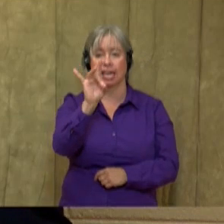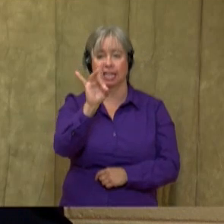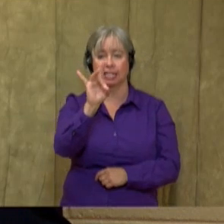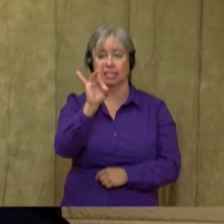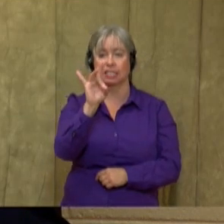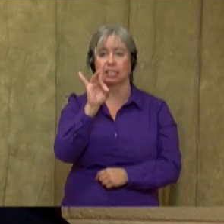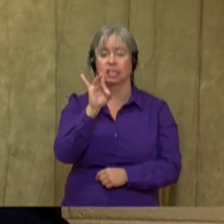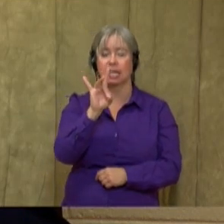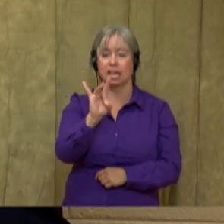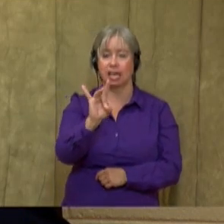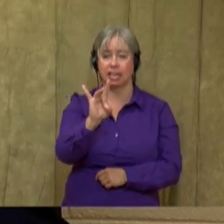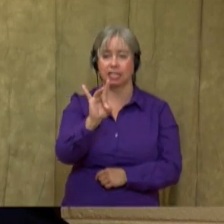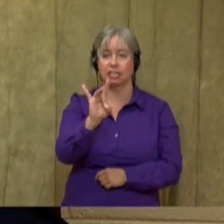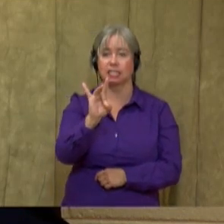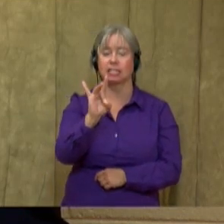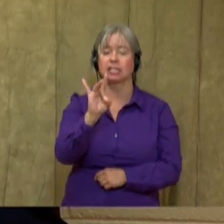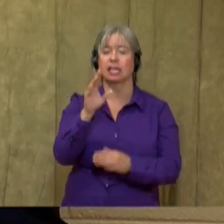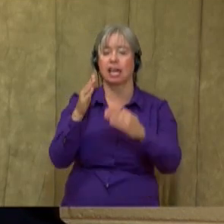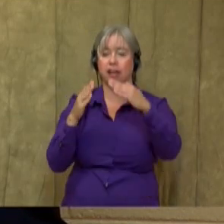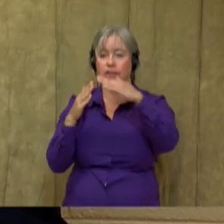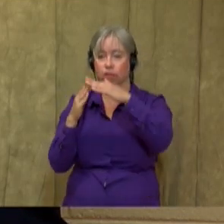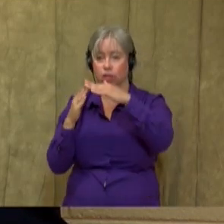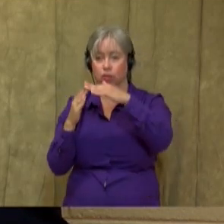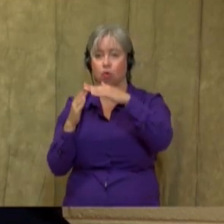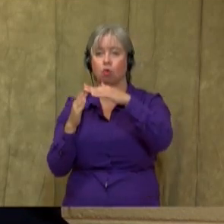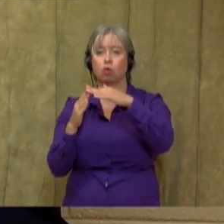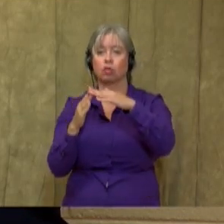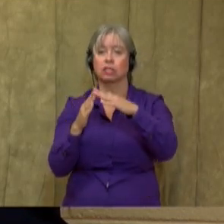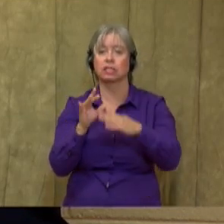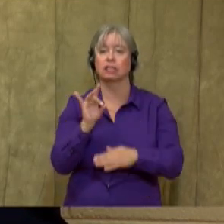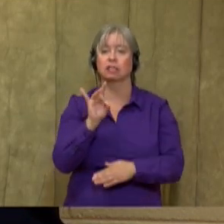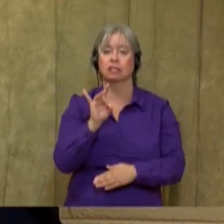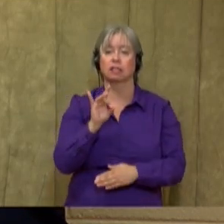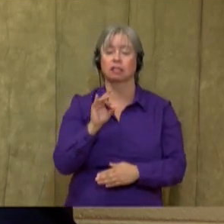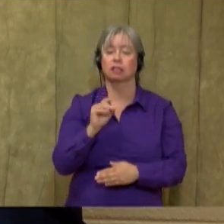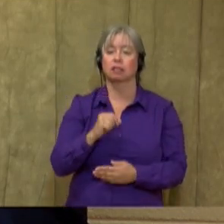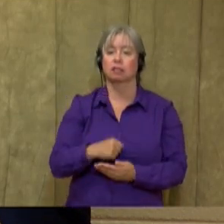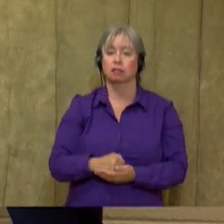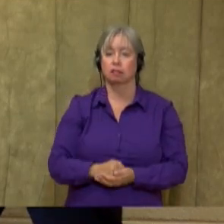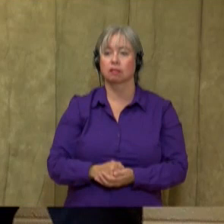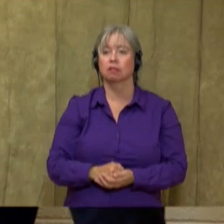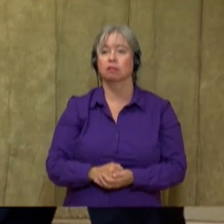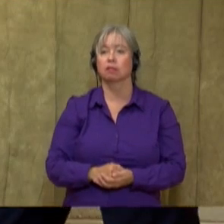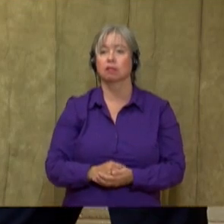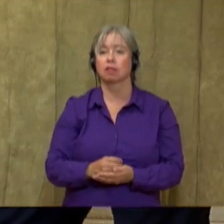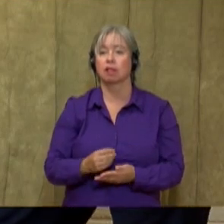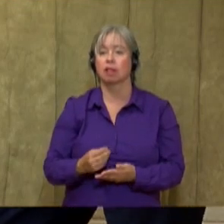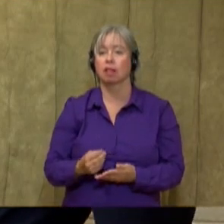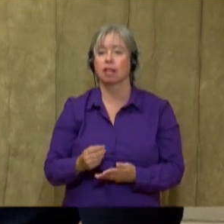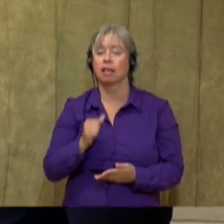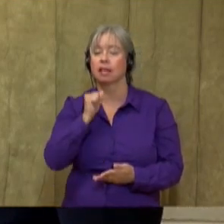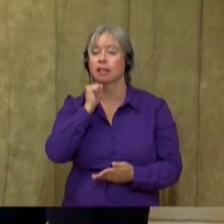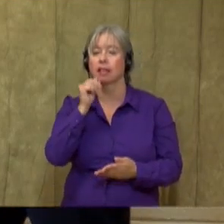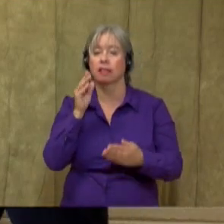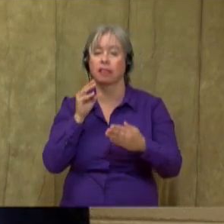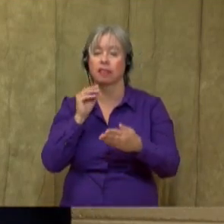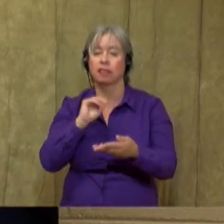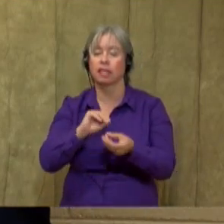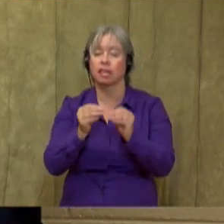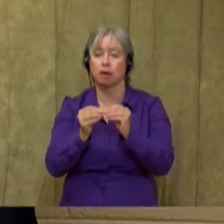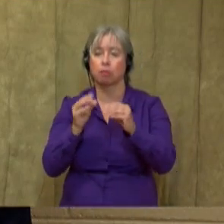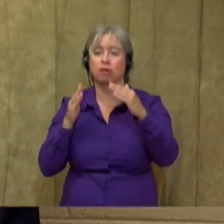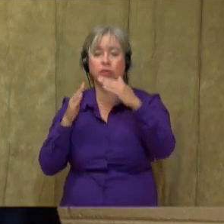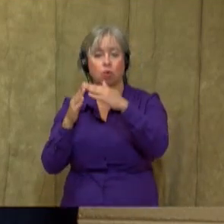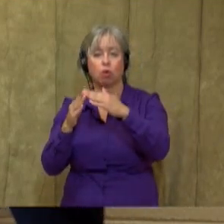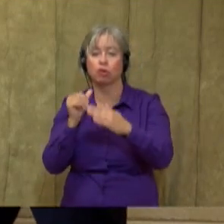corners, 8 for the corners here. In the 5 by 5 by 5 case, the number of corners does not change. So the